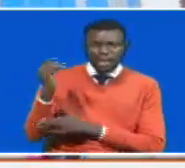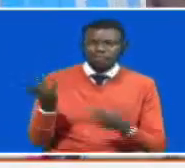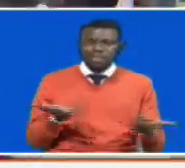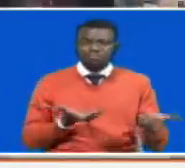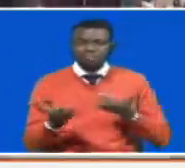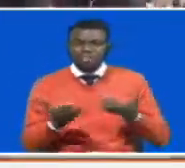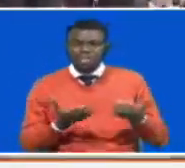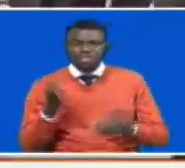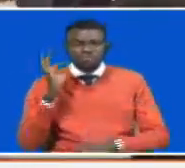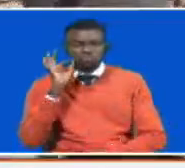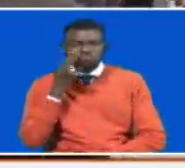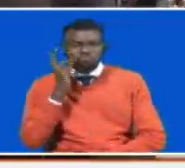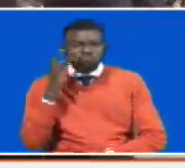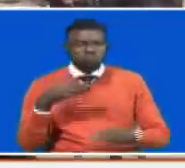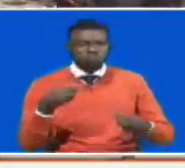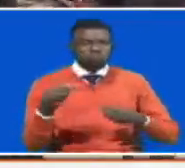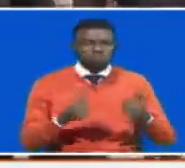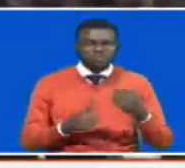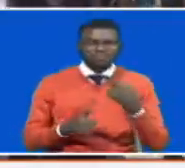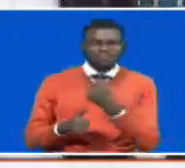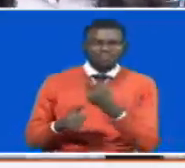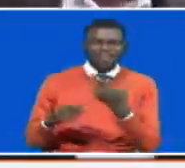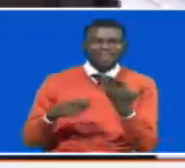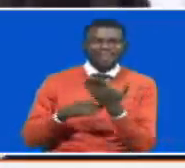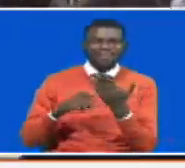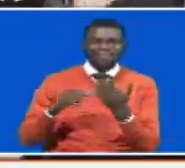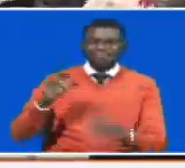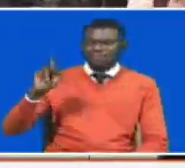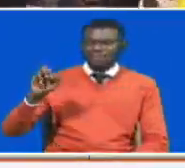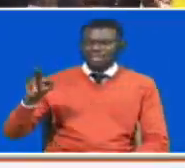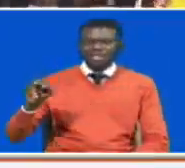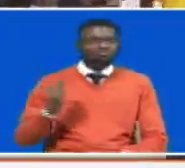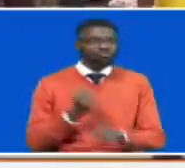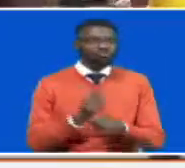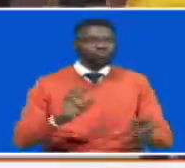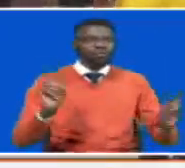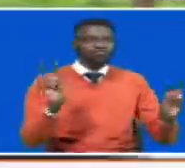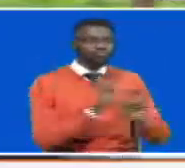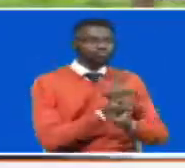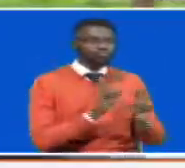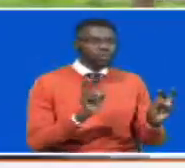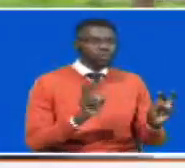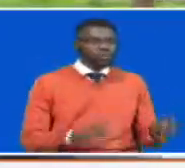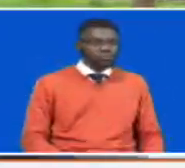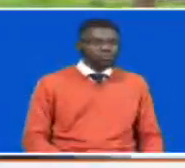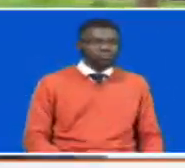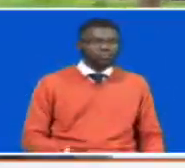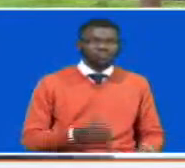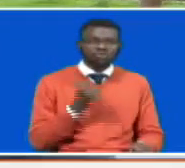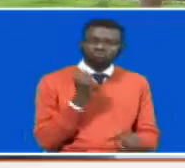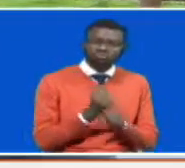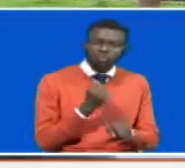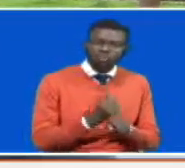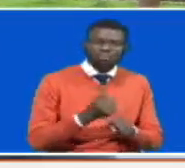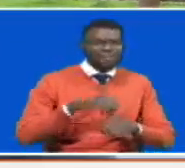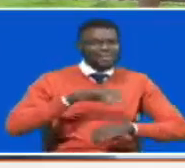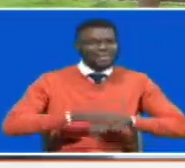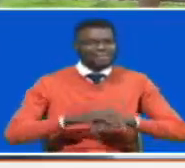na vitu kama hizo. Ken Omondi is currently looking for a job. It's an unhealthy job market.